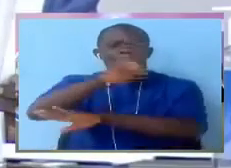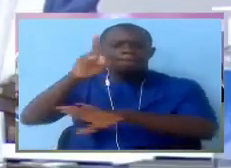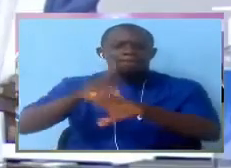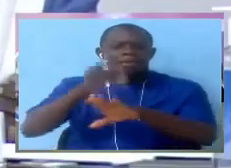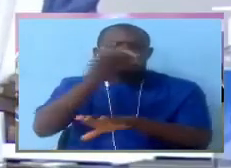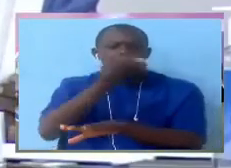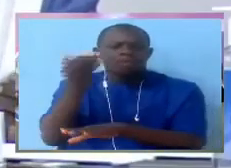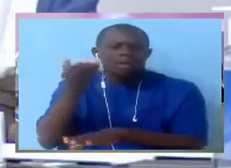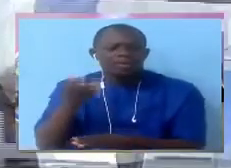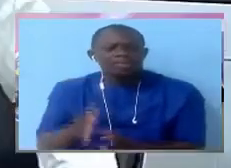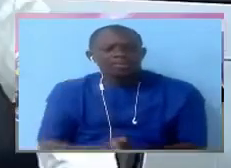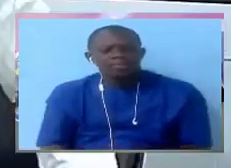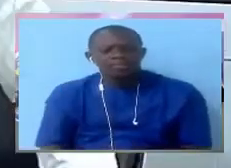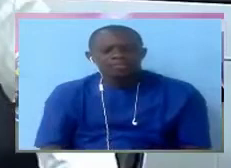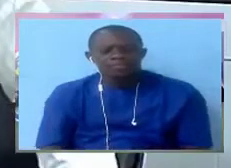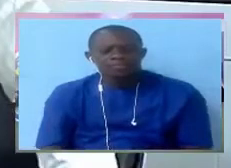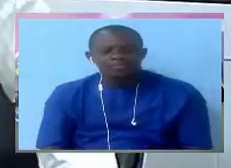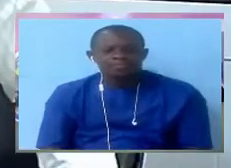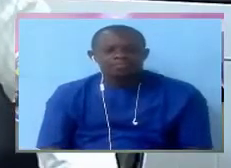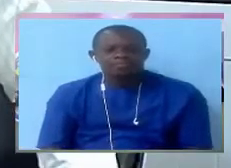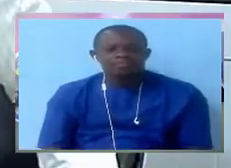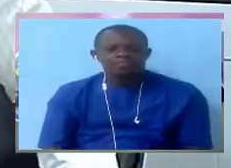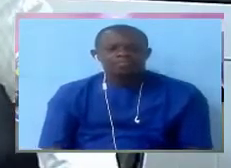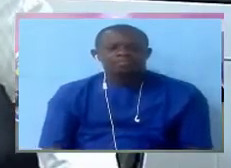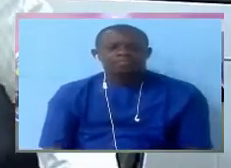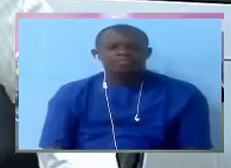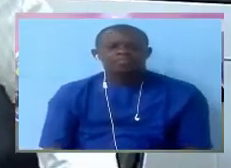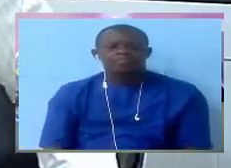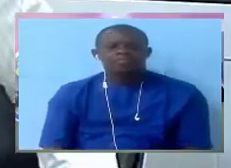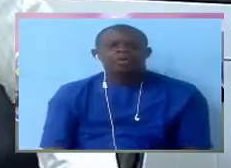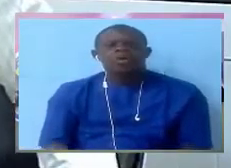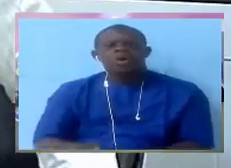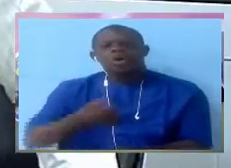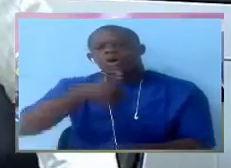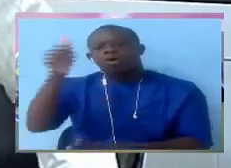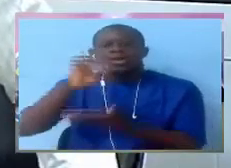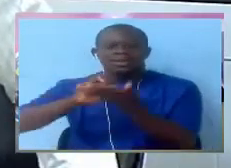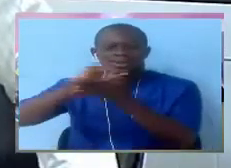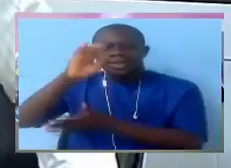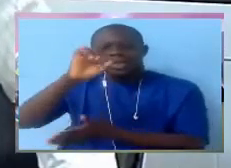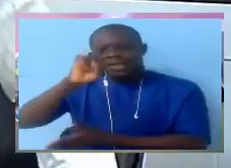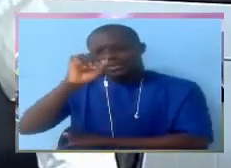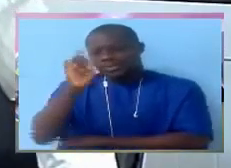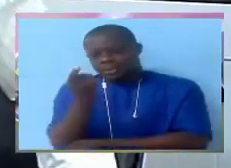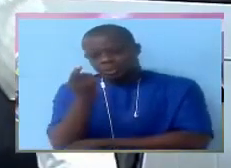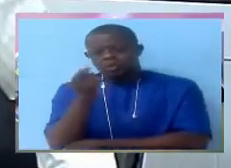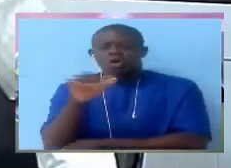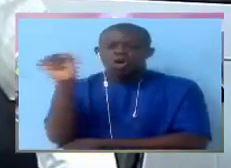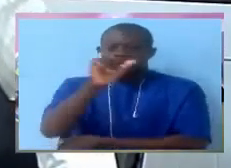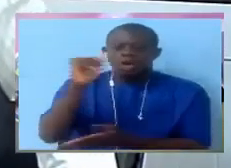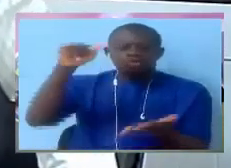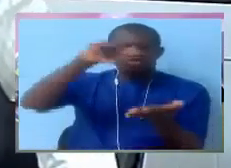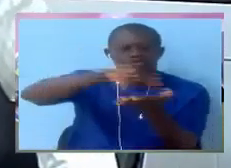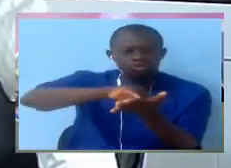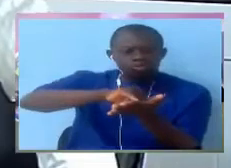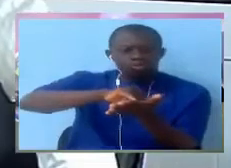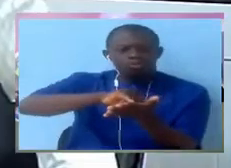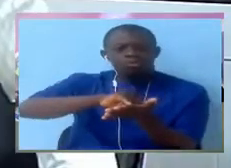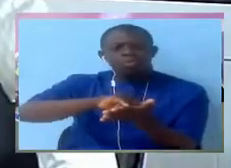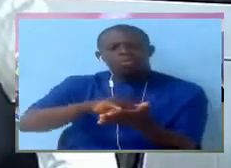ben class bi ñoñu fan lañ leen yobbu am na ñu yobbu SG some were taken to the Yundum SG